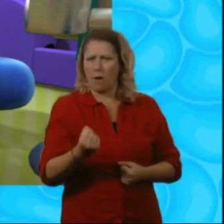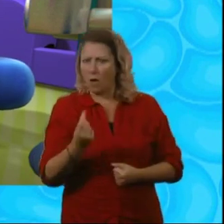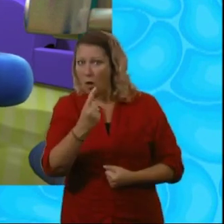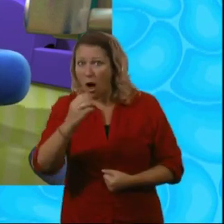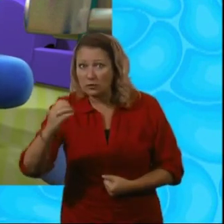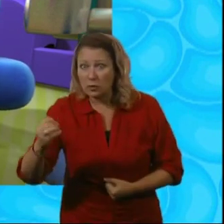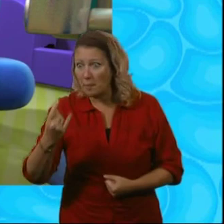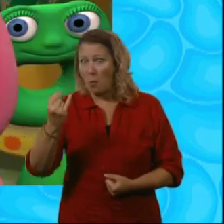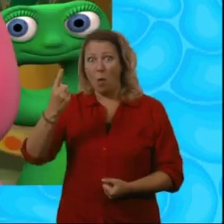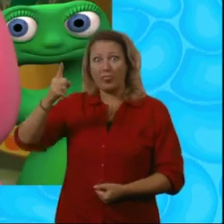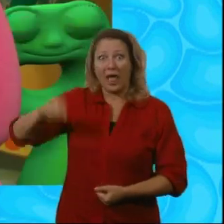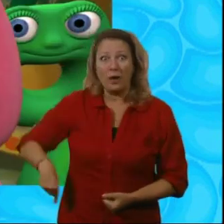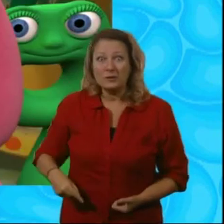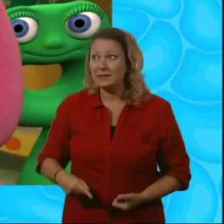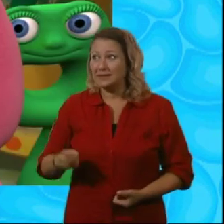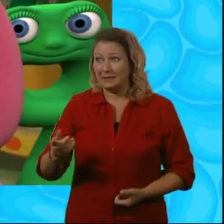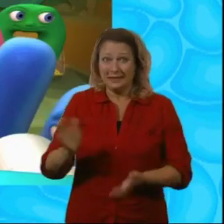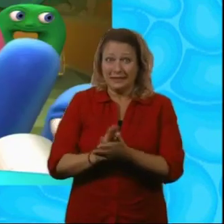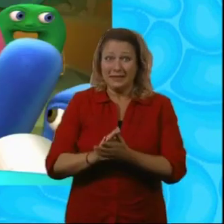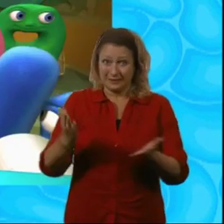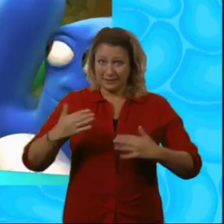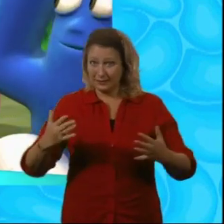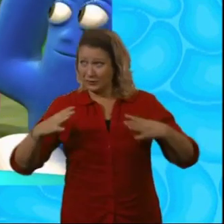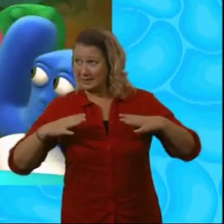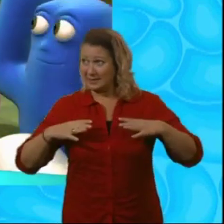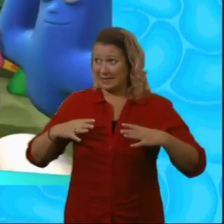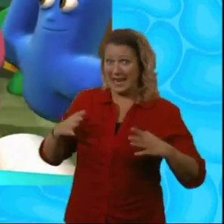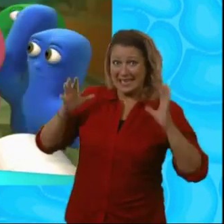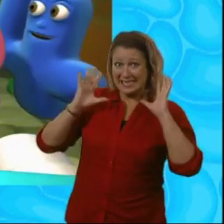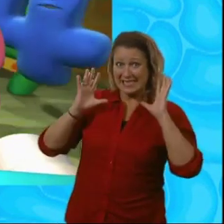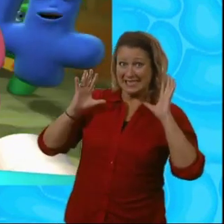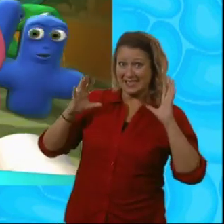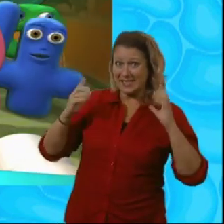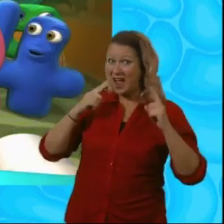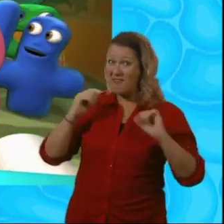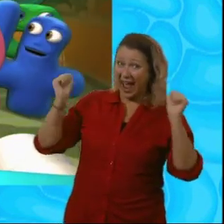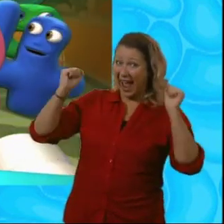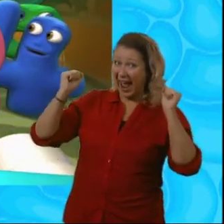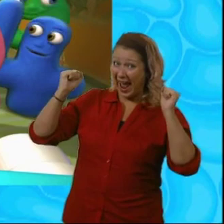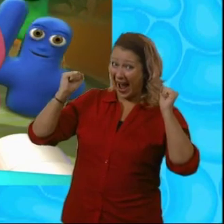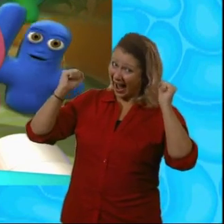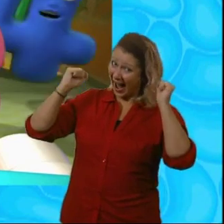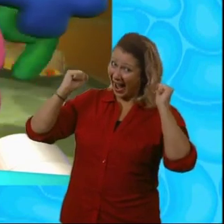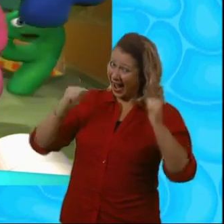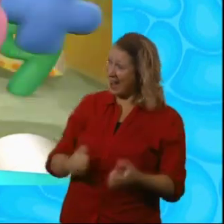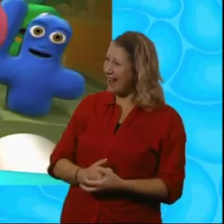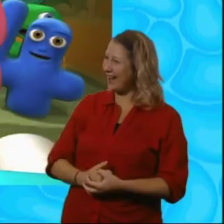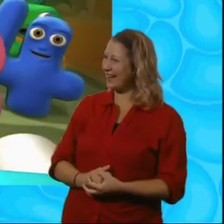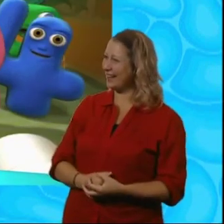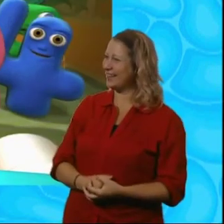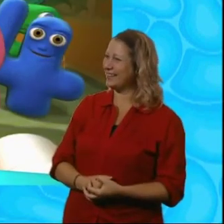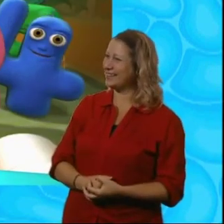or even 1,000. Come on, Four. Coming. Everyone shout hooray. Hooray!